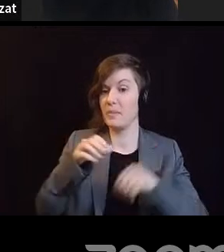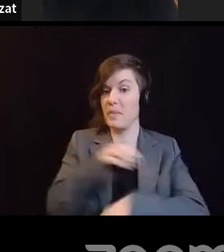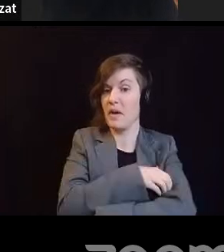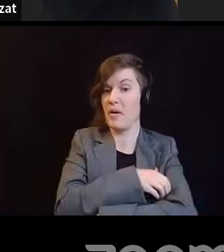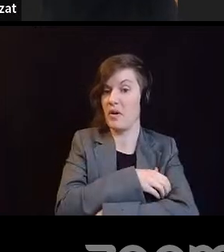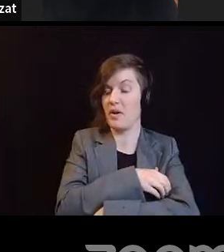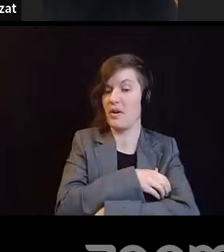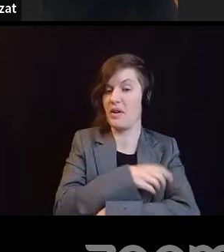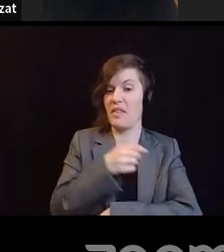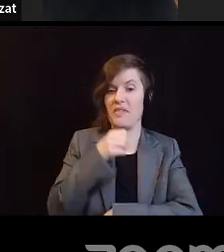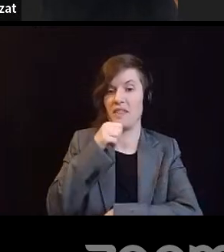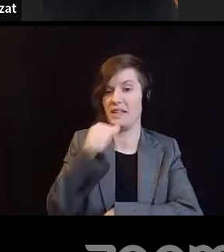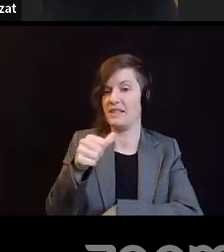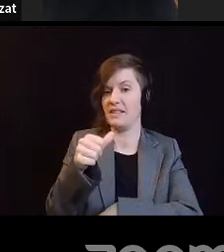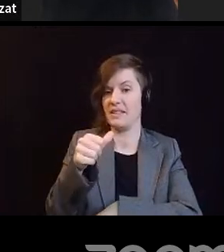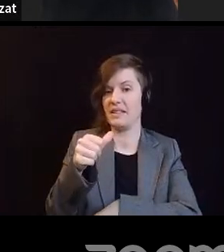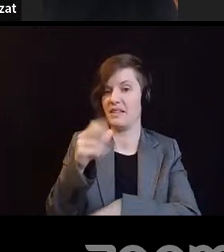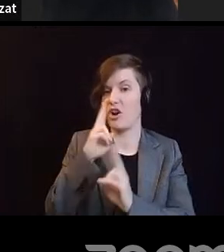That's my view.